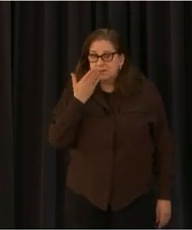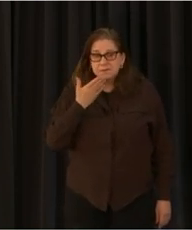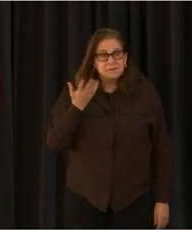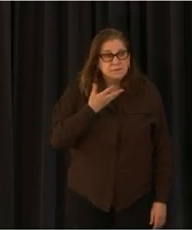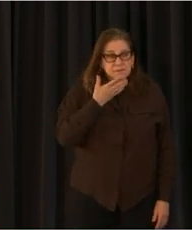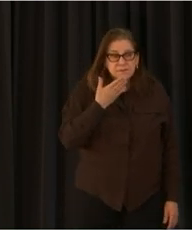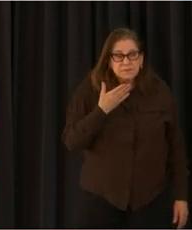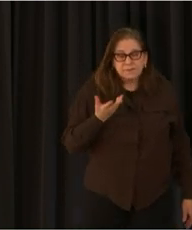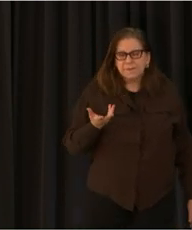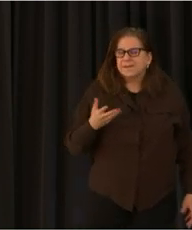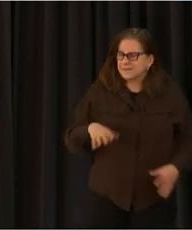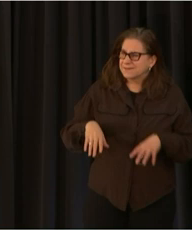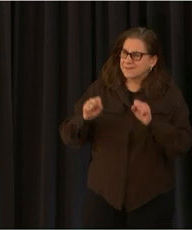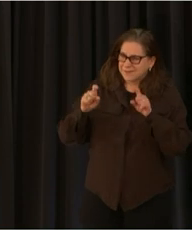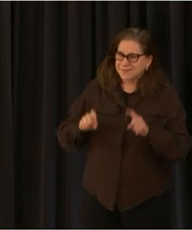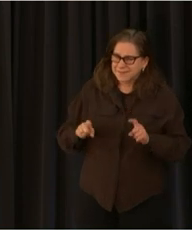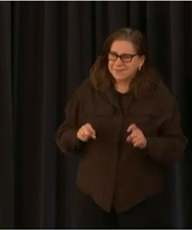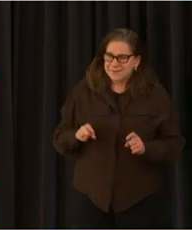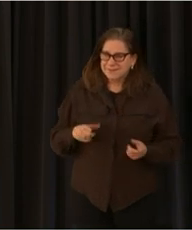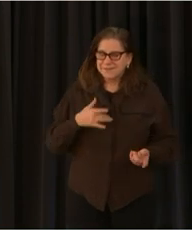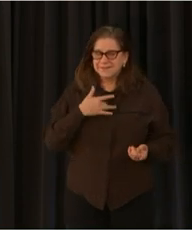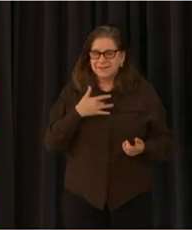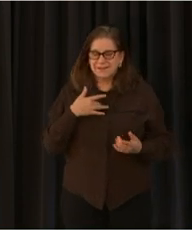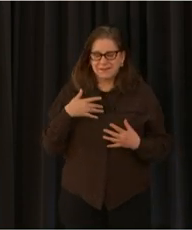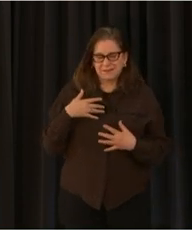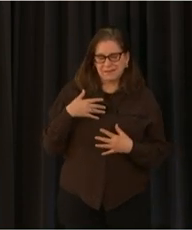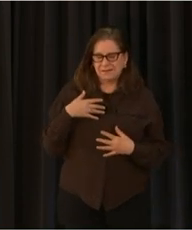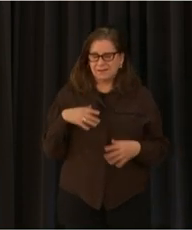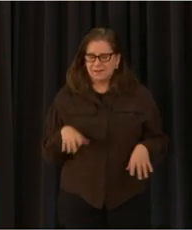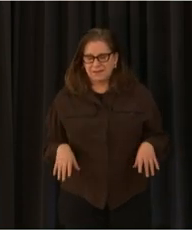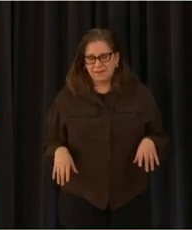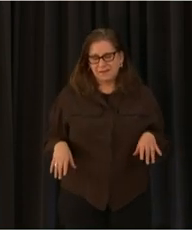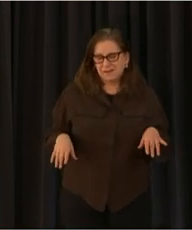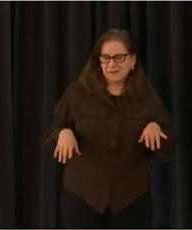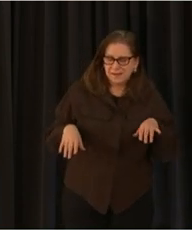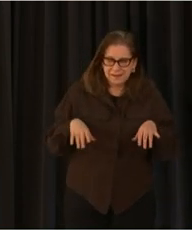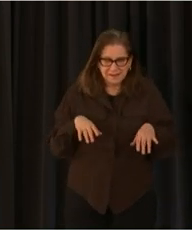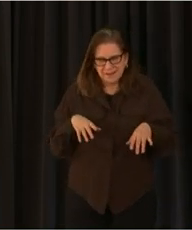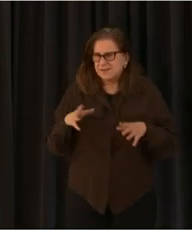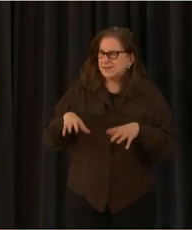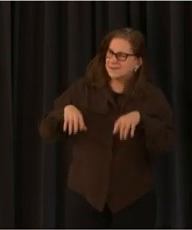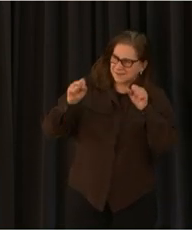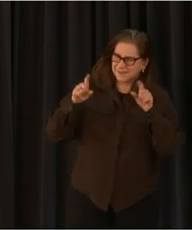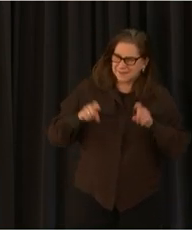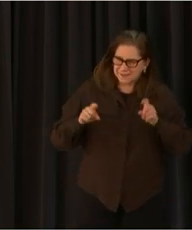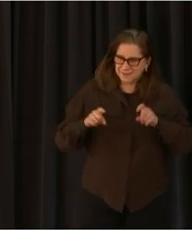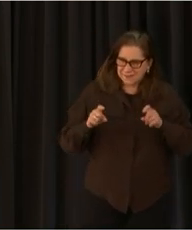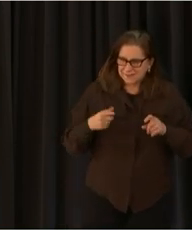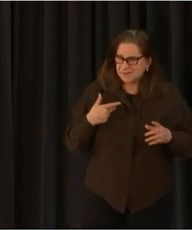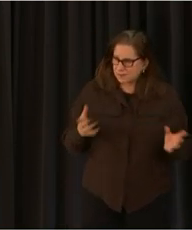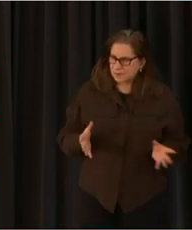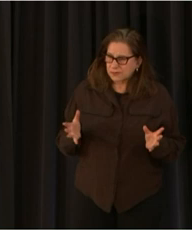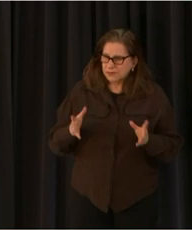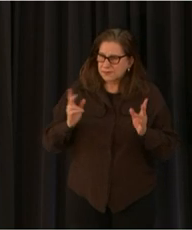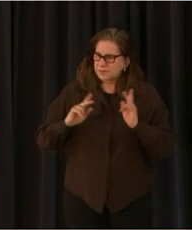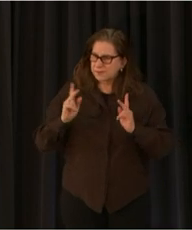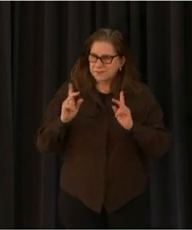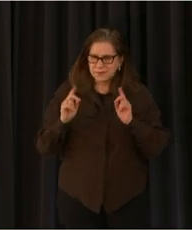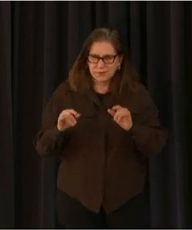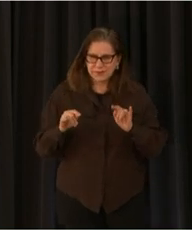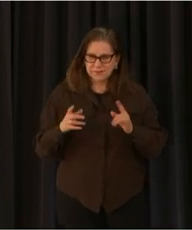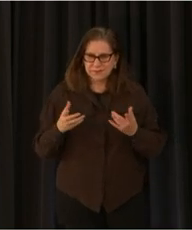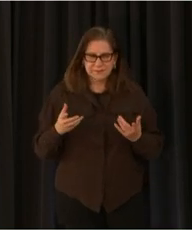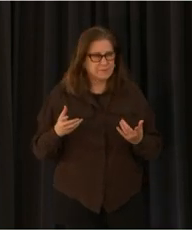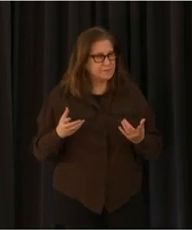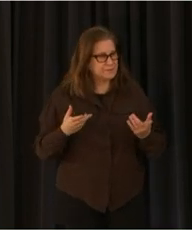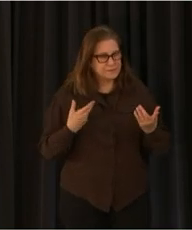but people who are not in their usual state of health would proceed and go and get a COVID test, because that allows us to do the box-it-in strategy,